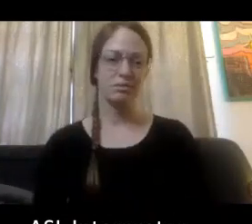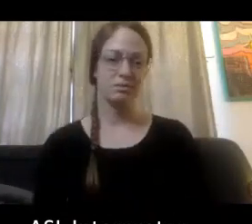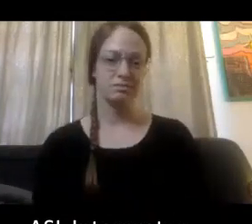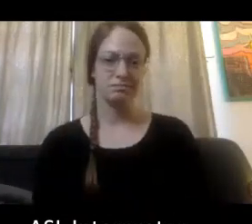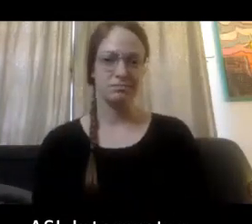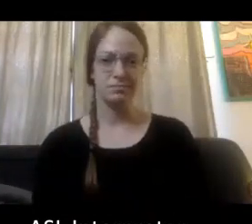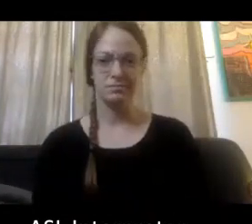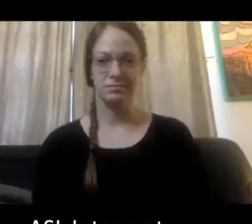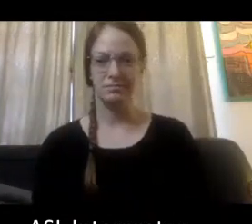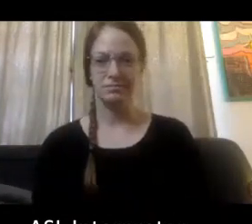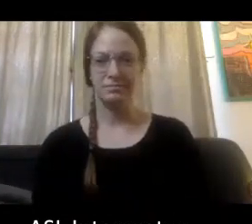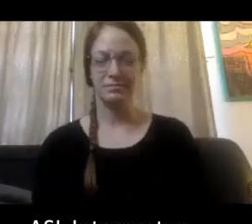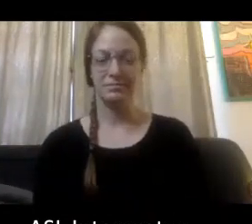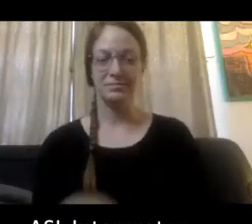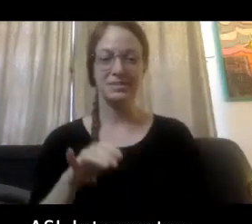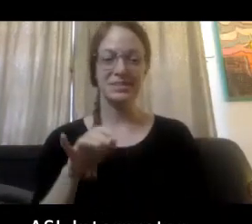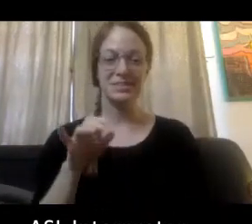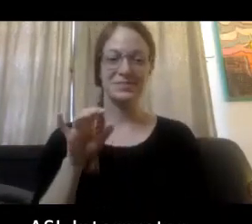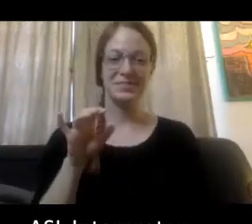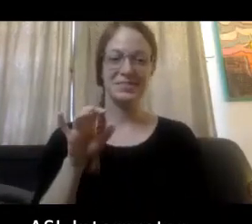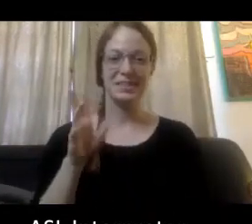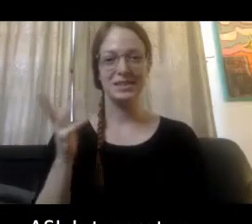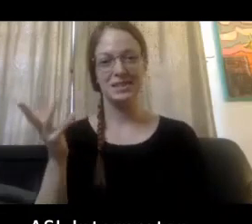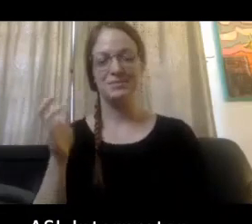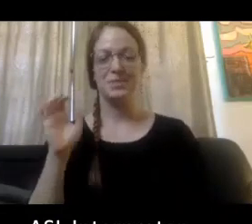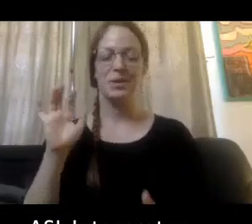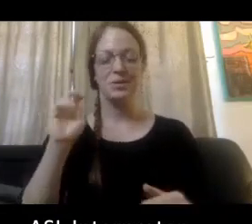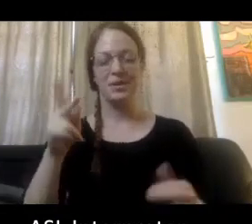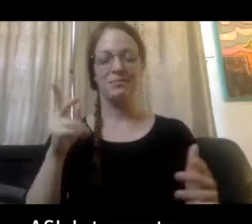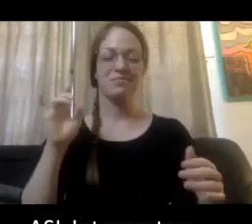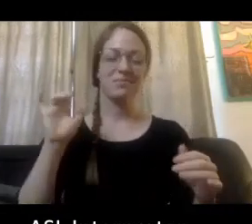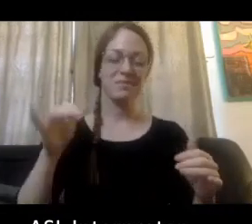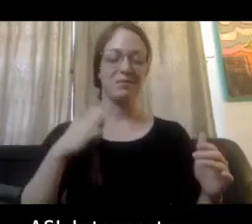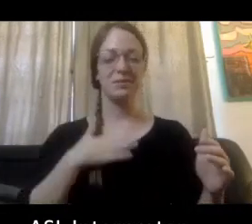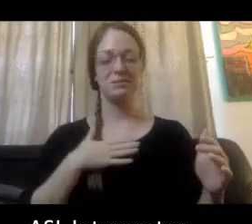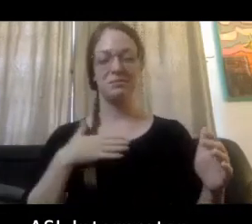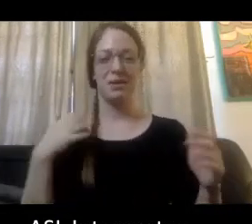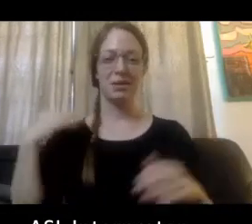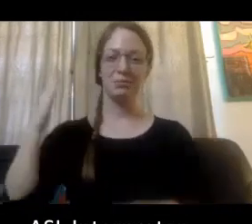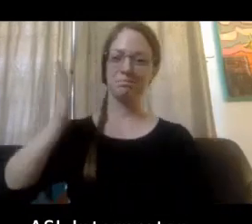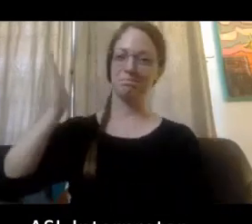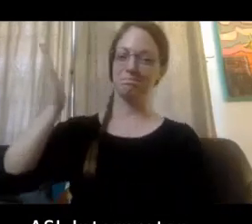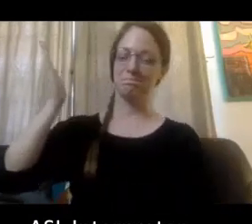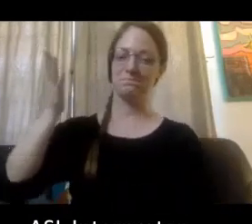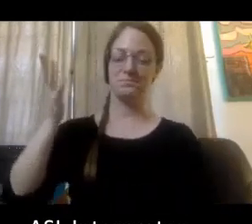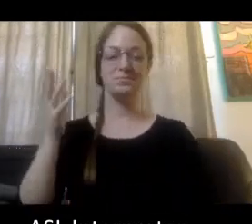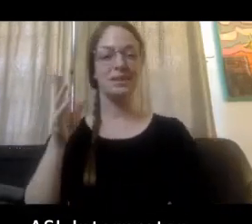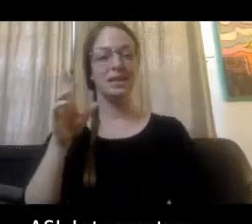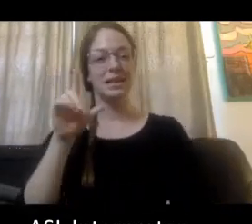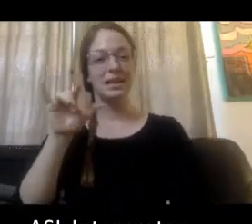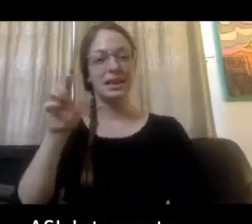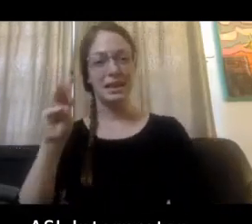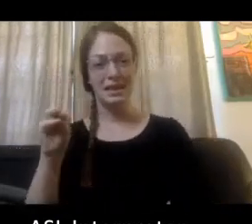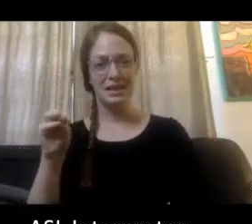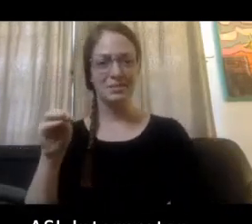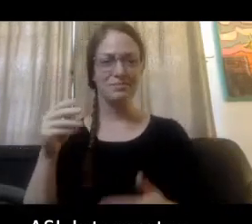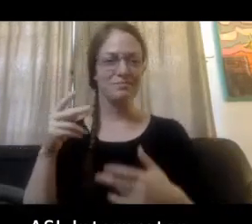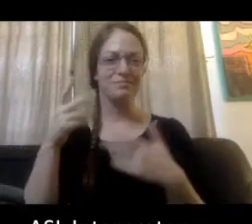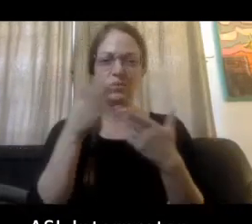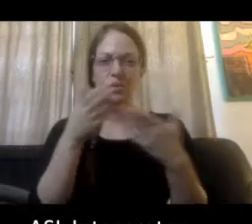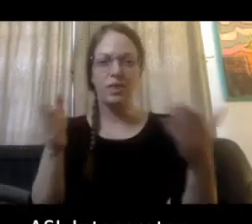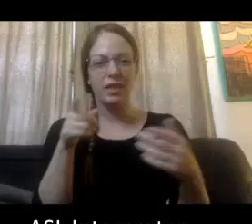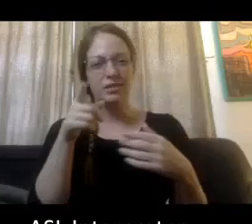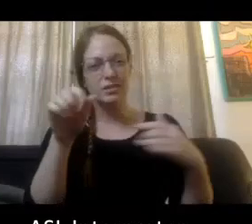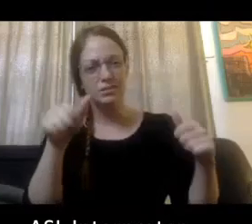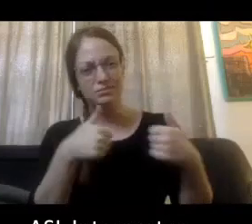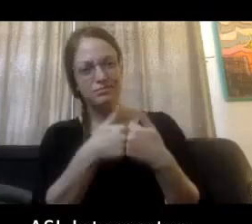But that was my own little kind of soapbox rant. Liam, what kind of challenges have you faced in developing or